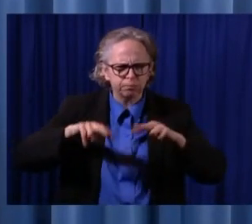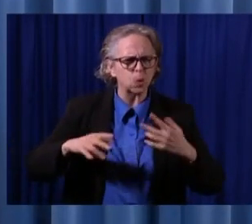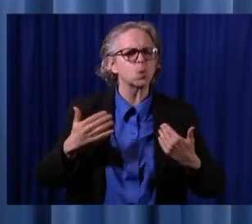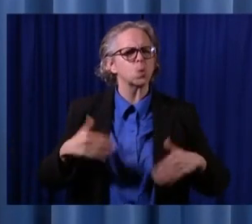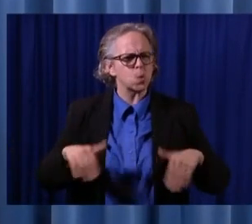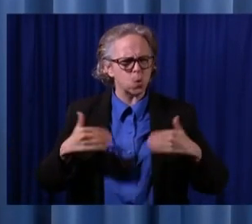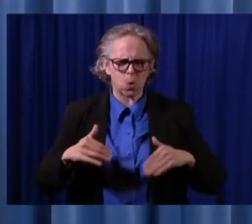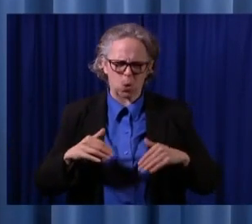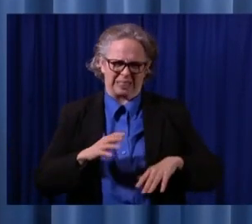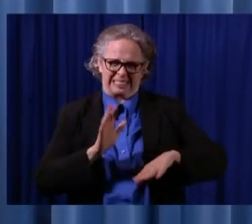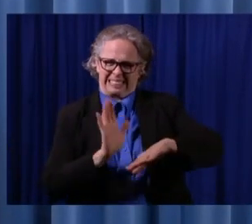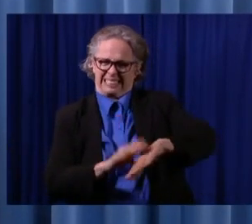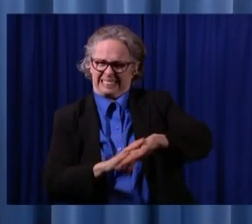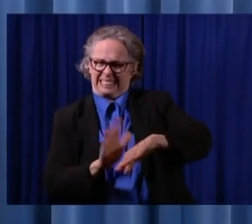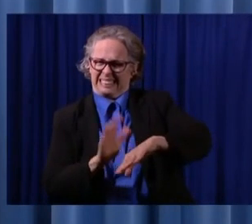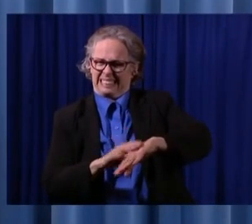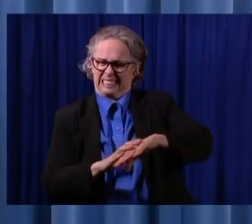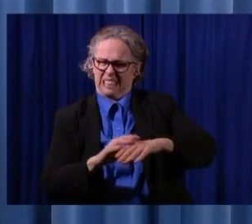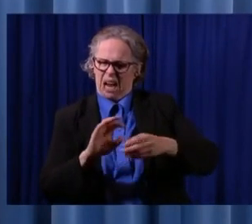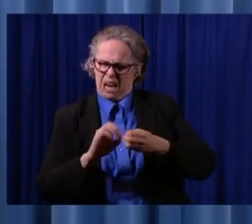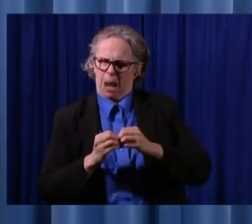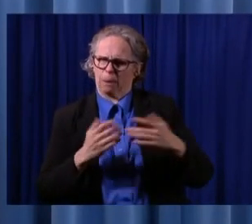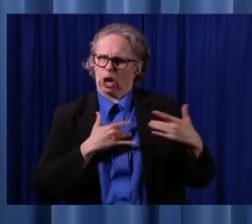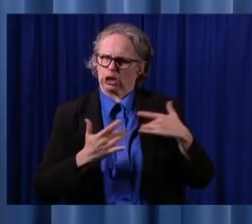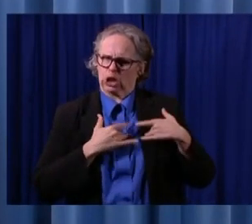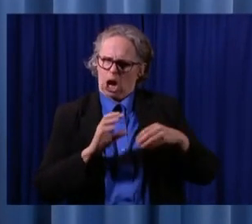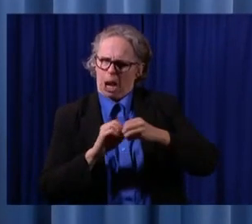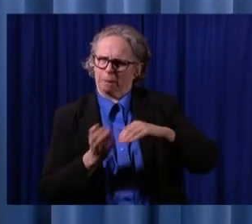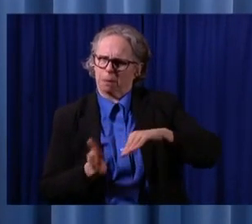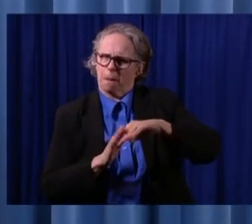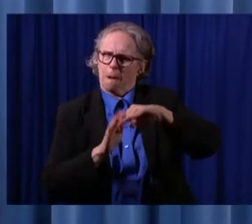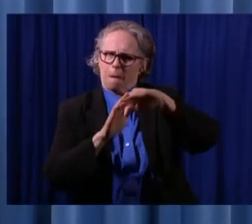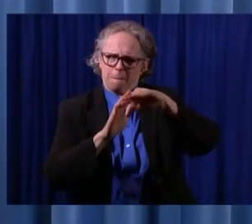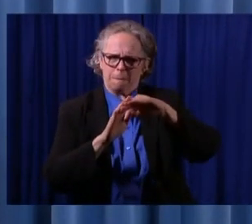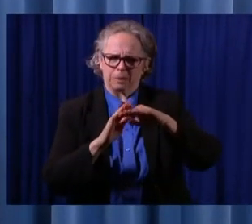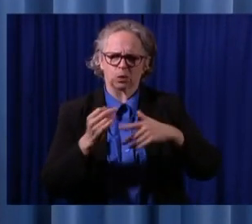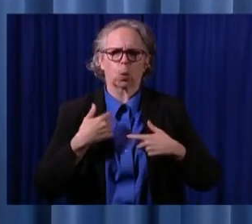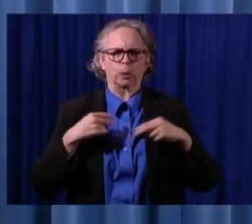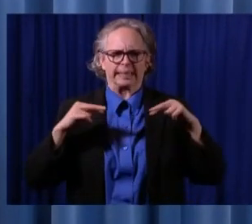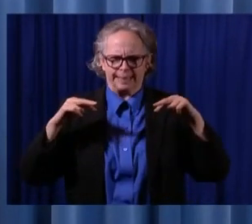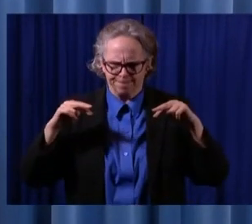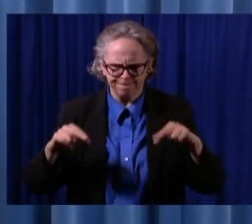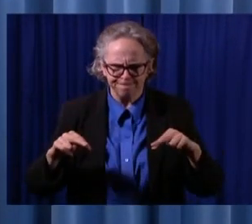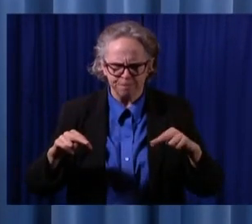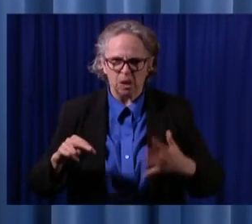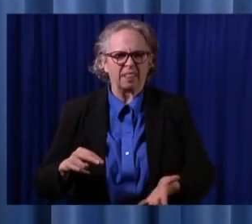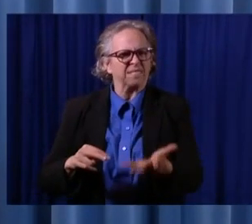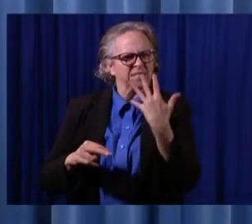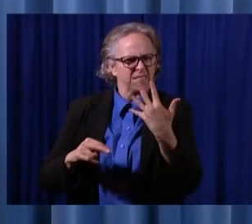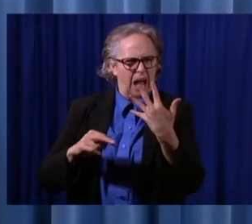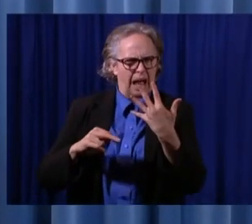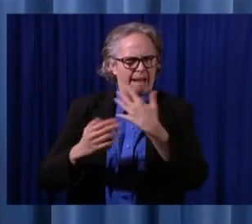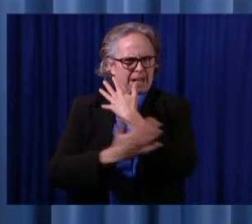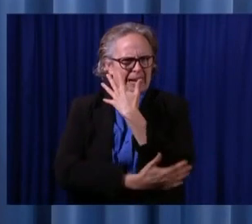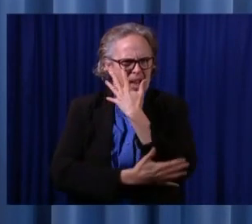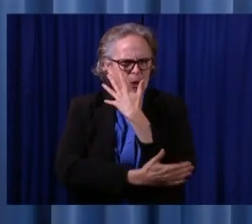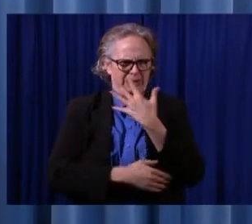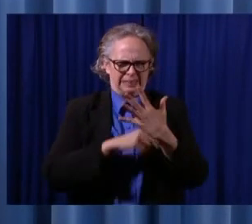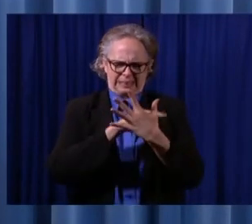lines that are worrisome. So the trend lines that we're seeing in these 5 counties are